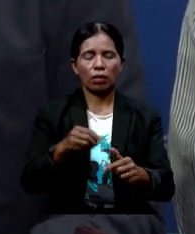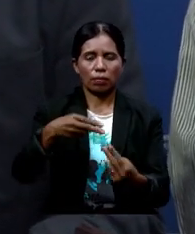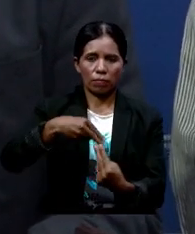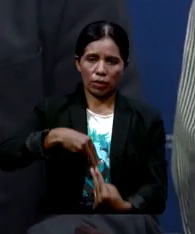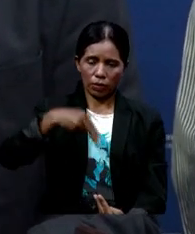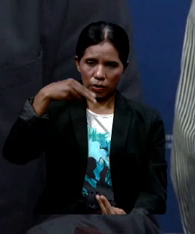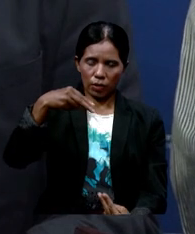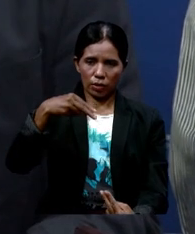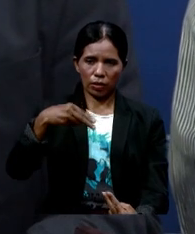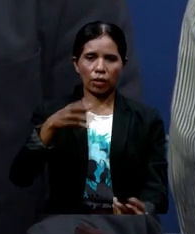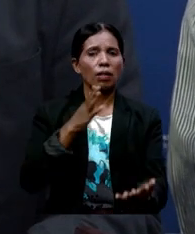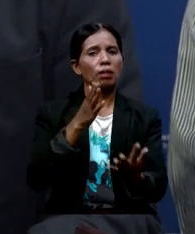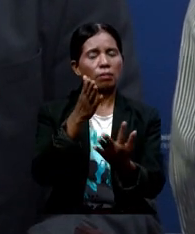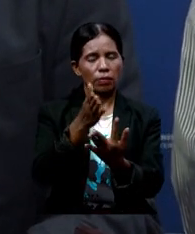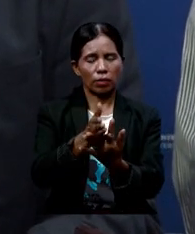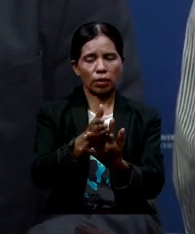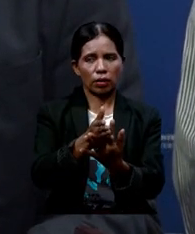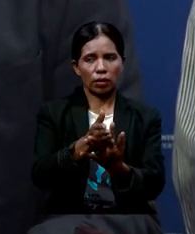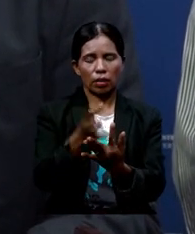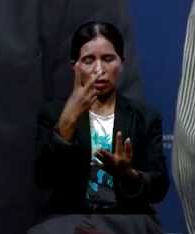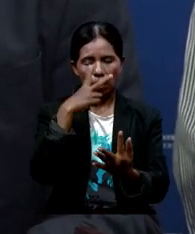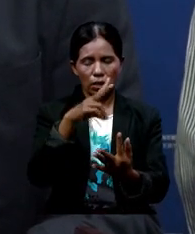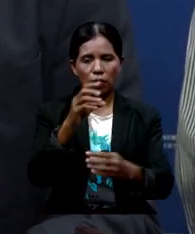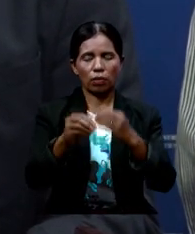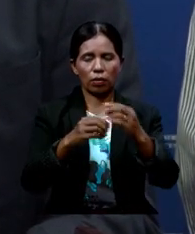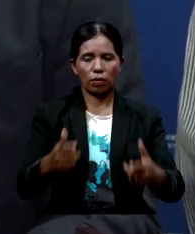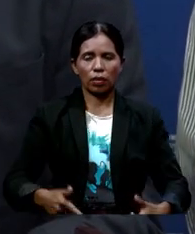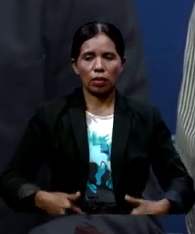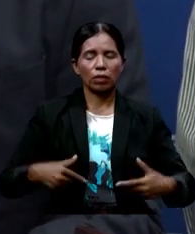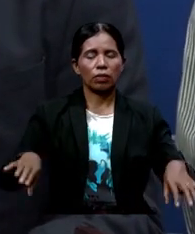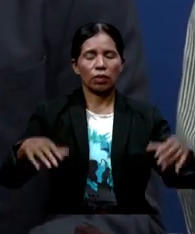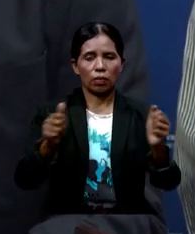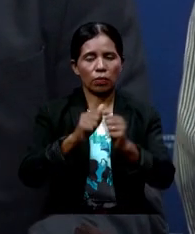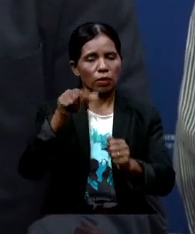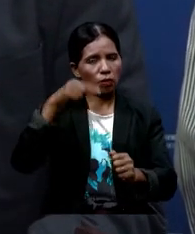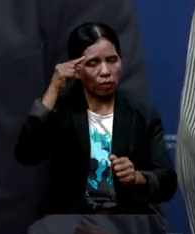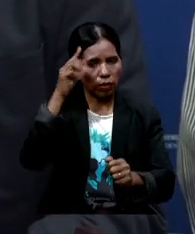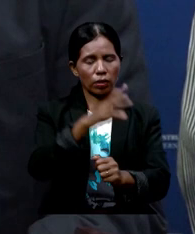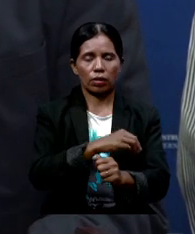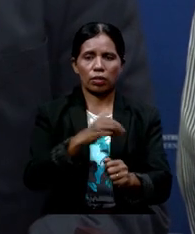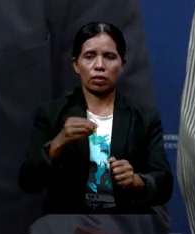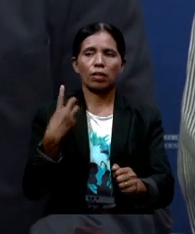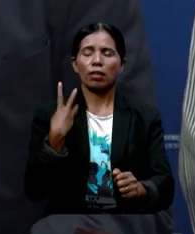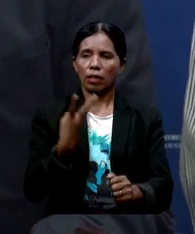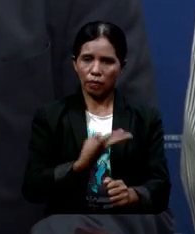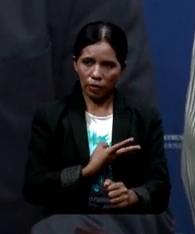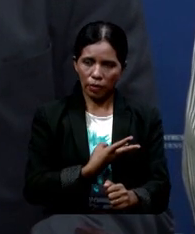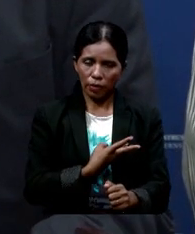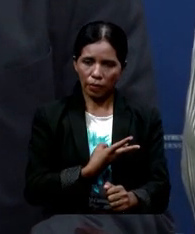Our approach has been being an expert ally to the government wherever we work, and